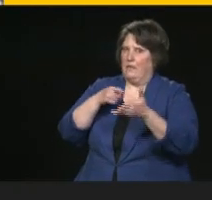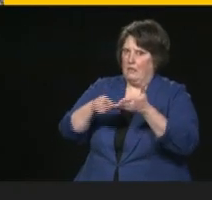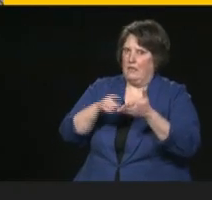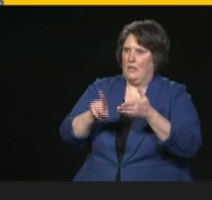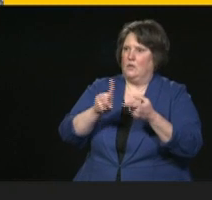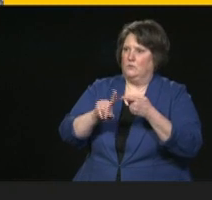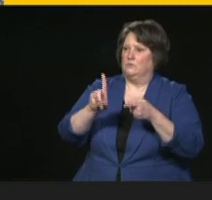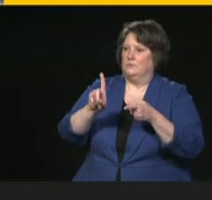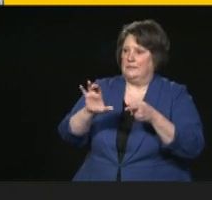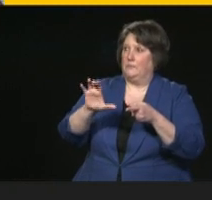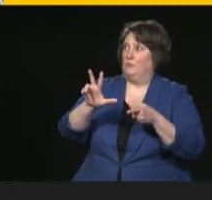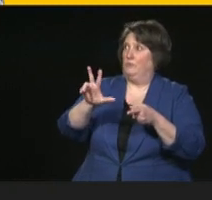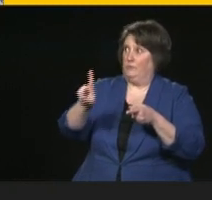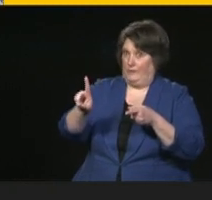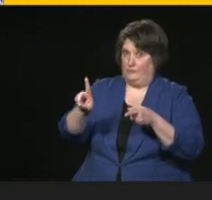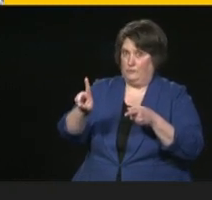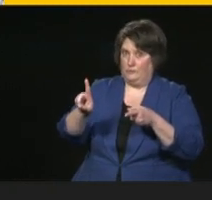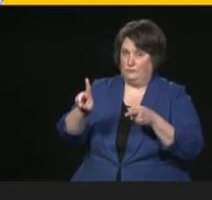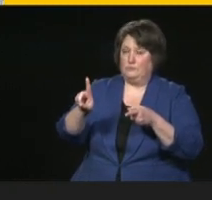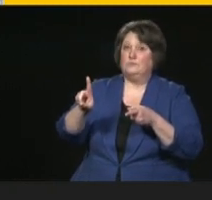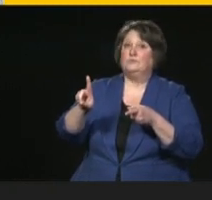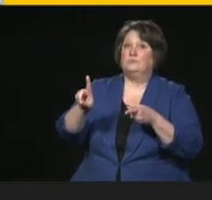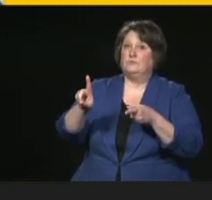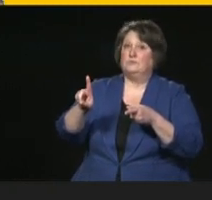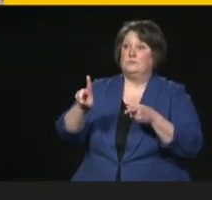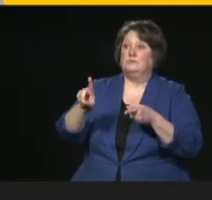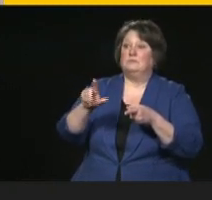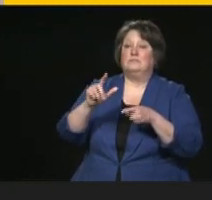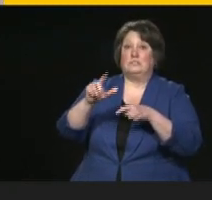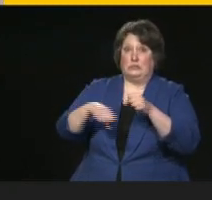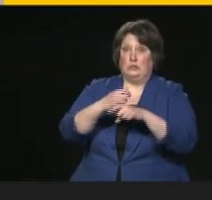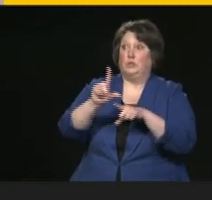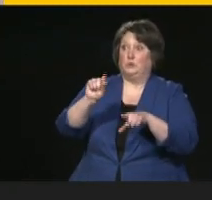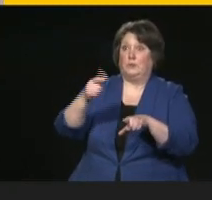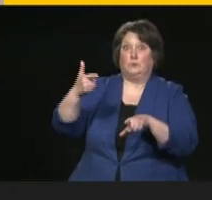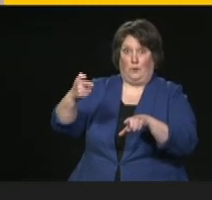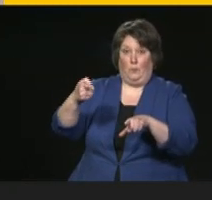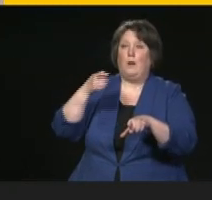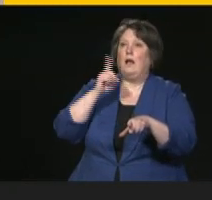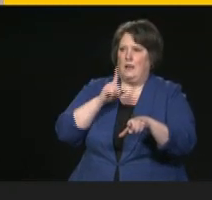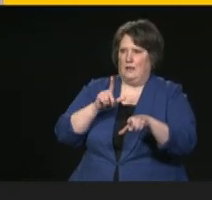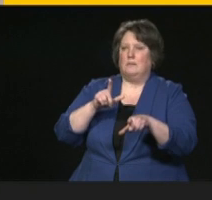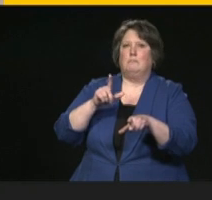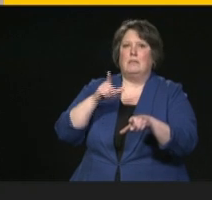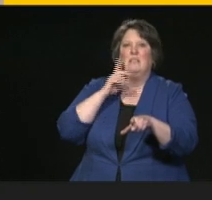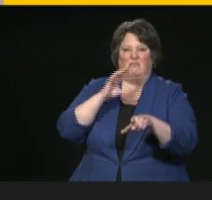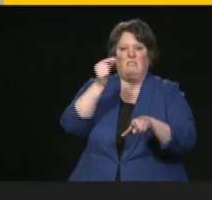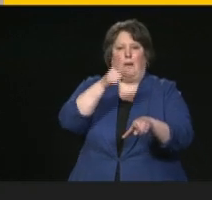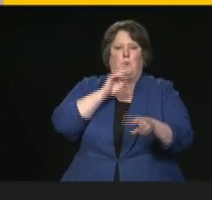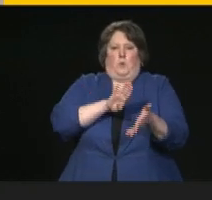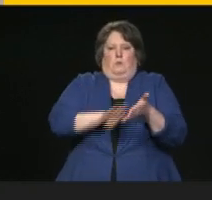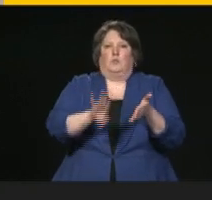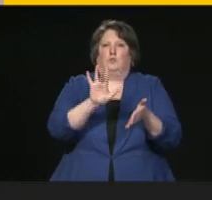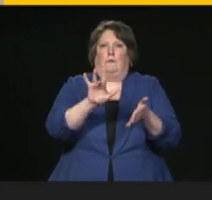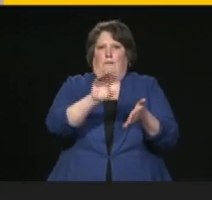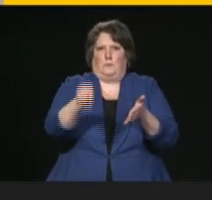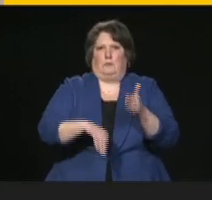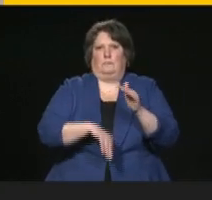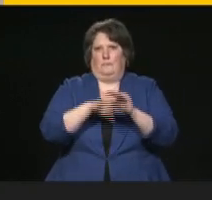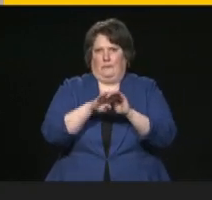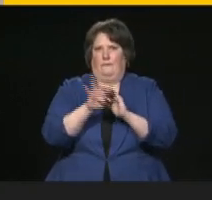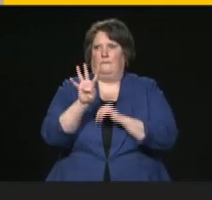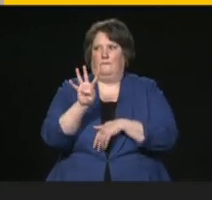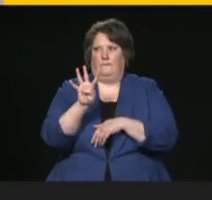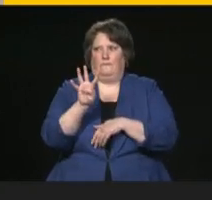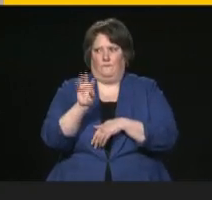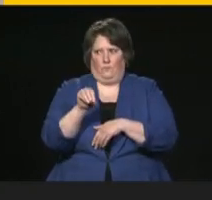25% loan forgiveness up to a maximum of $4,000 to help our businesses. More details on that